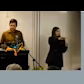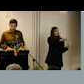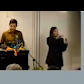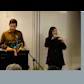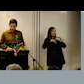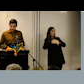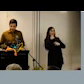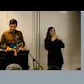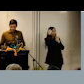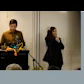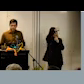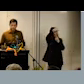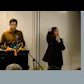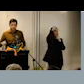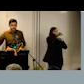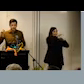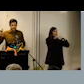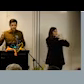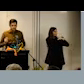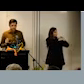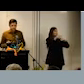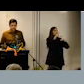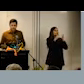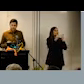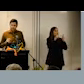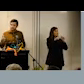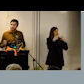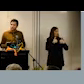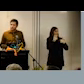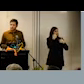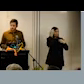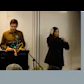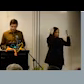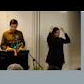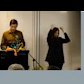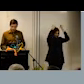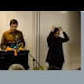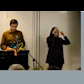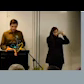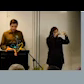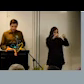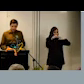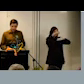around in his brain. And if we were to put a little sensor on his head and measure this activity inside,